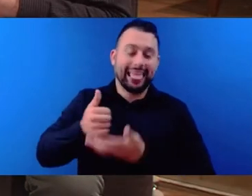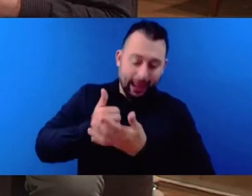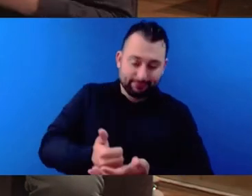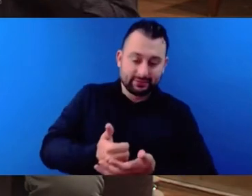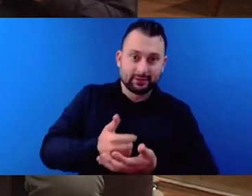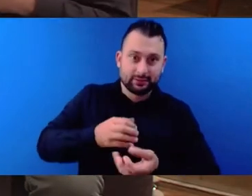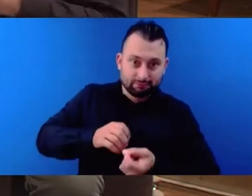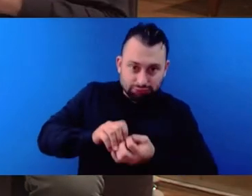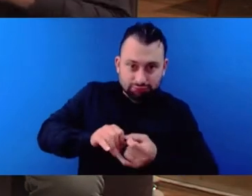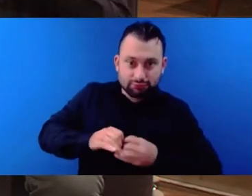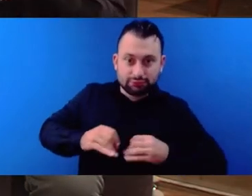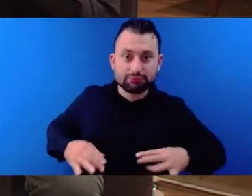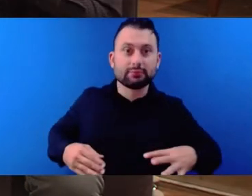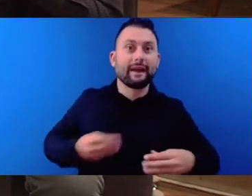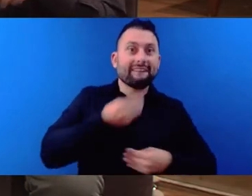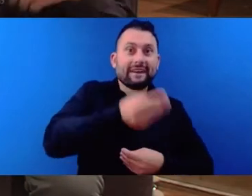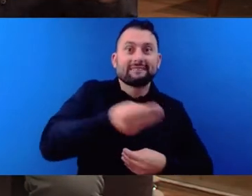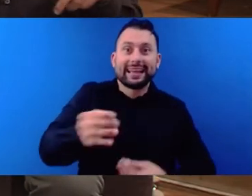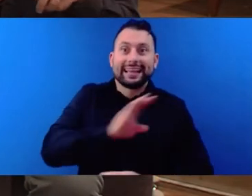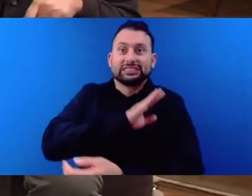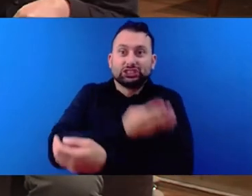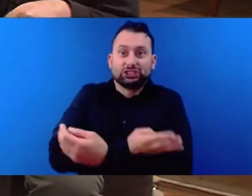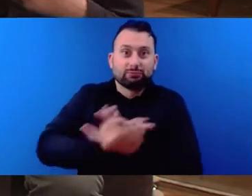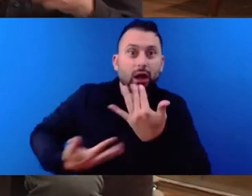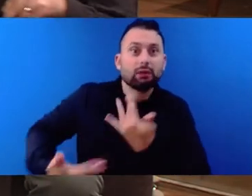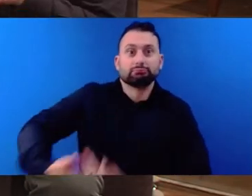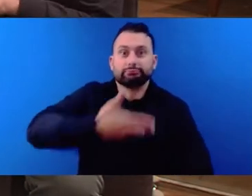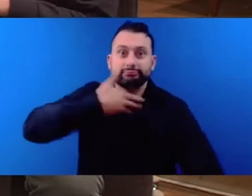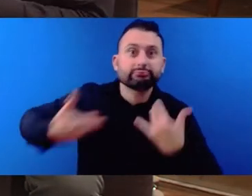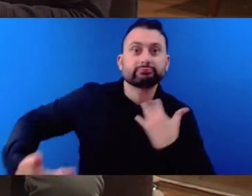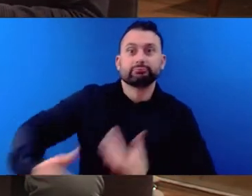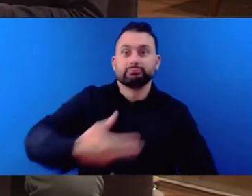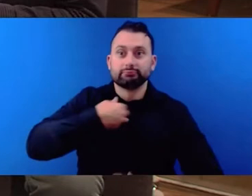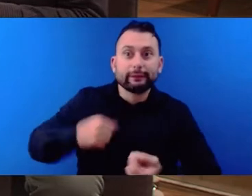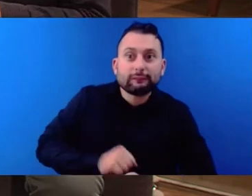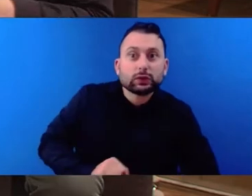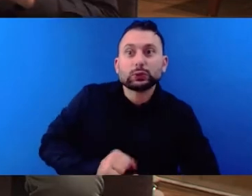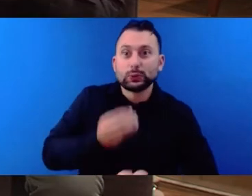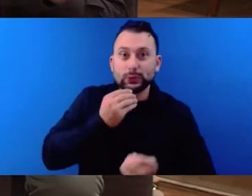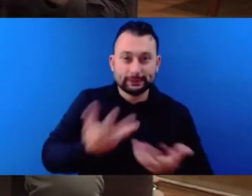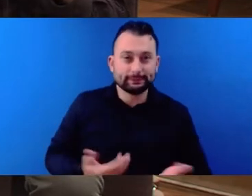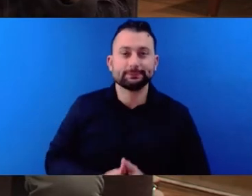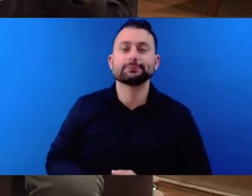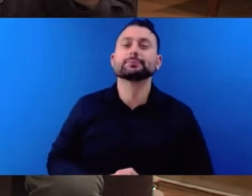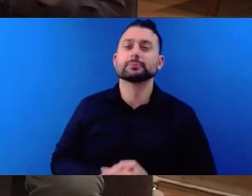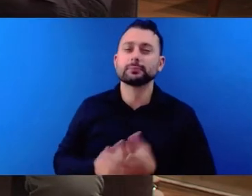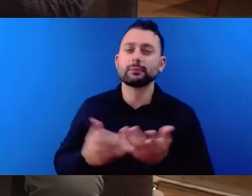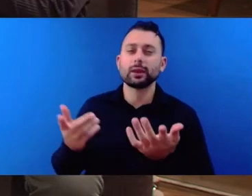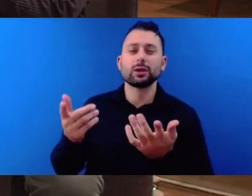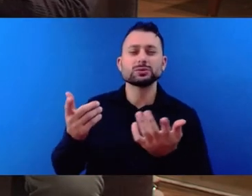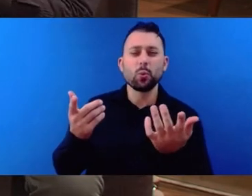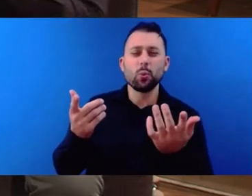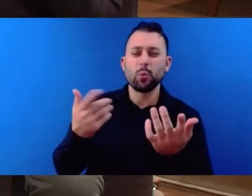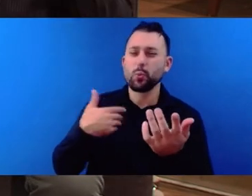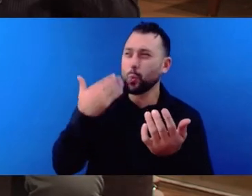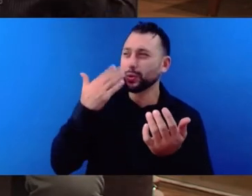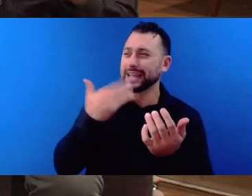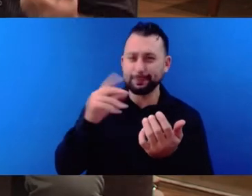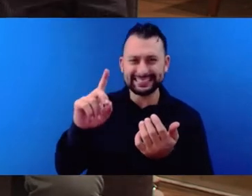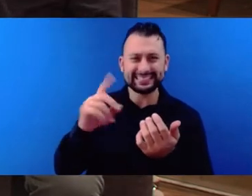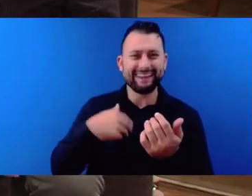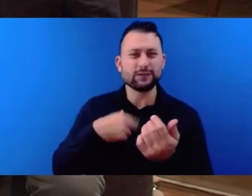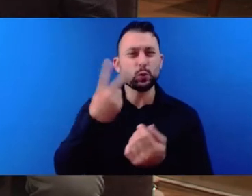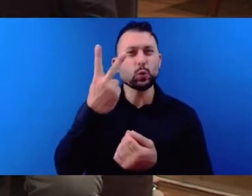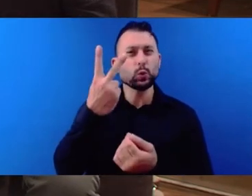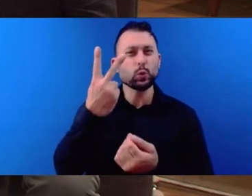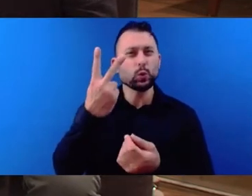Interesting. So I've heard that diabetes has two types, type 1 and type 2. Can you expand on both